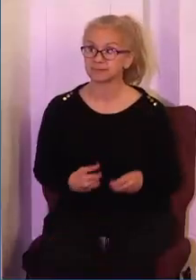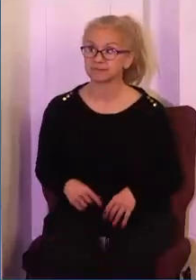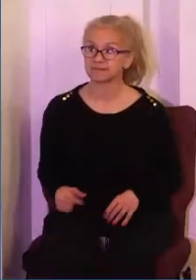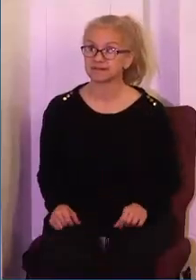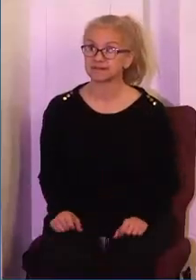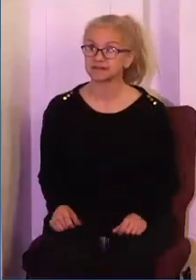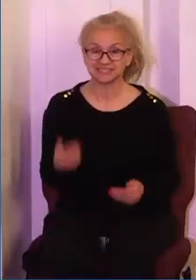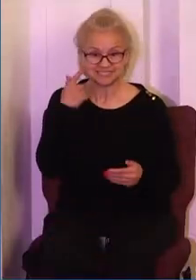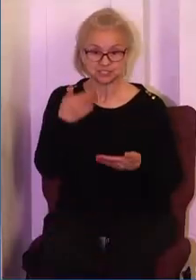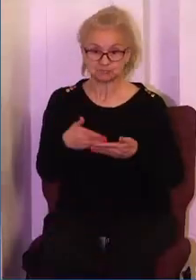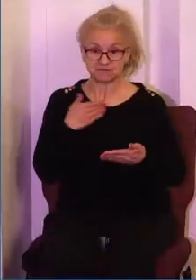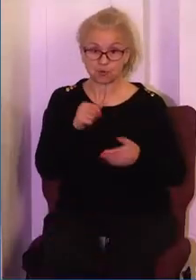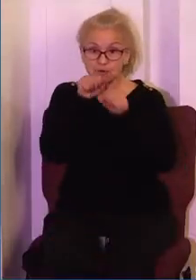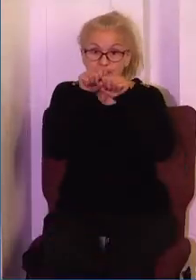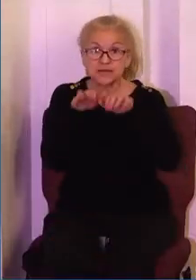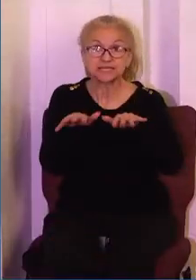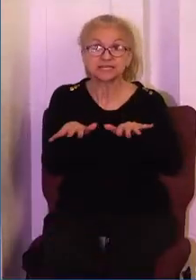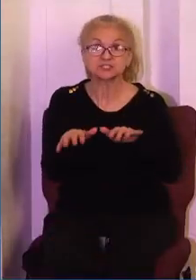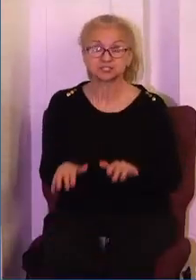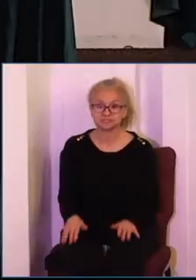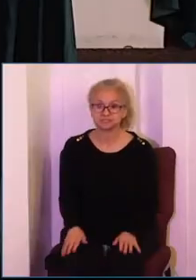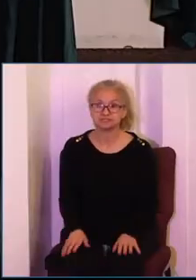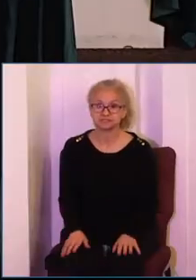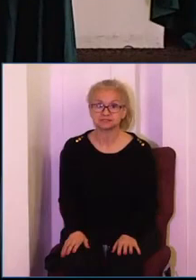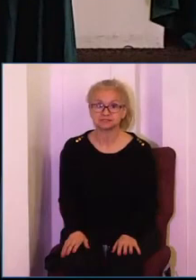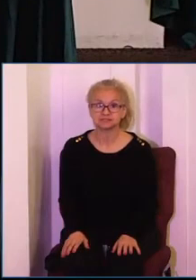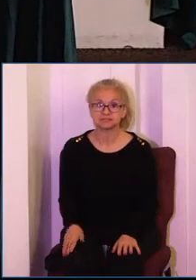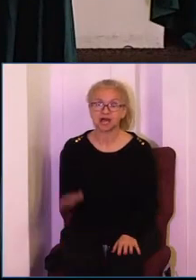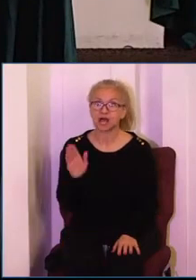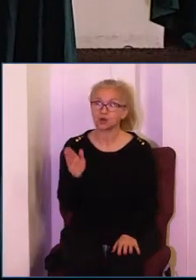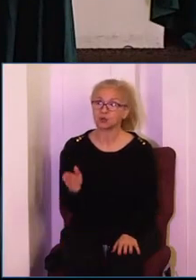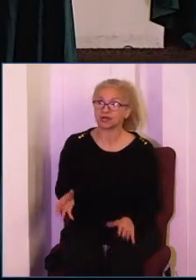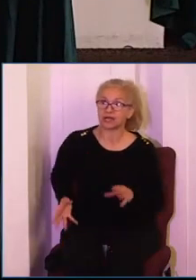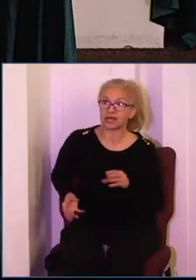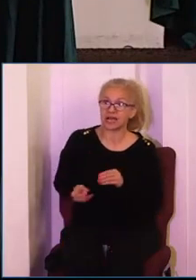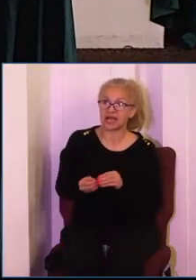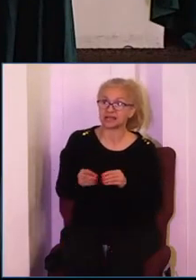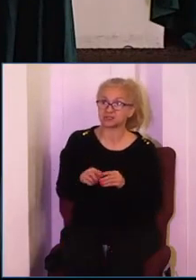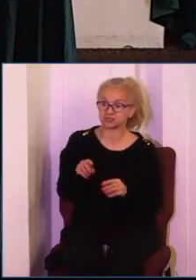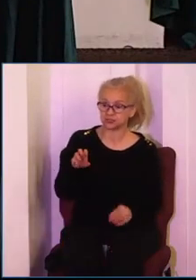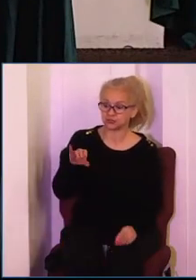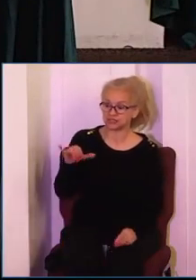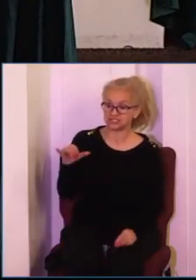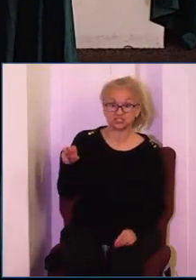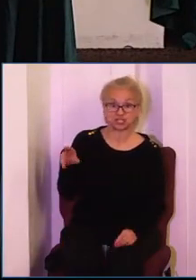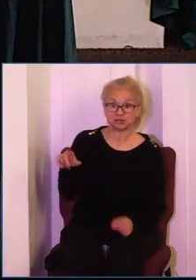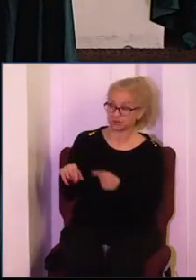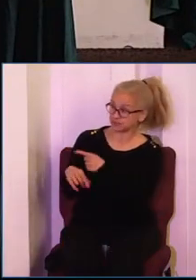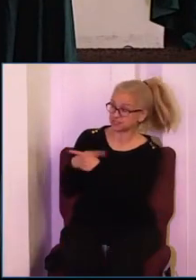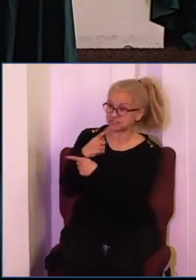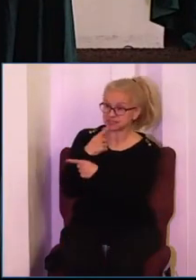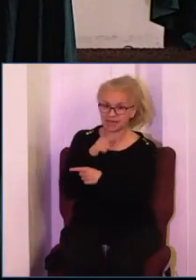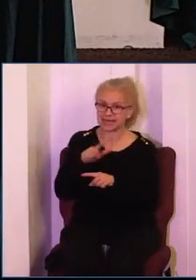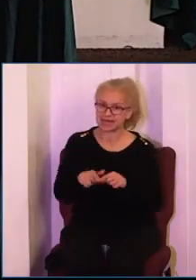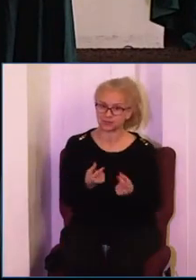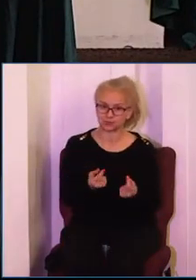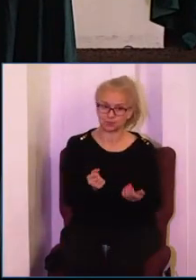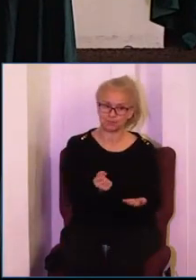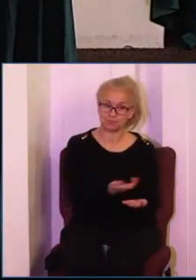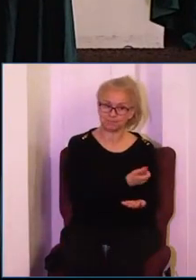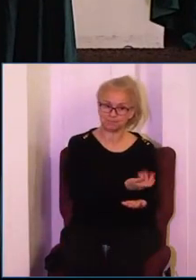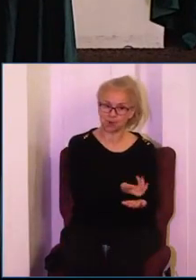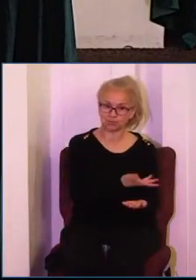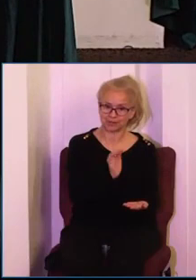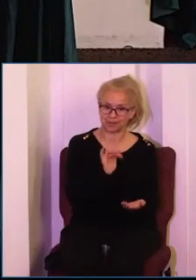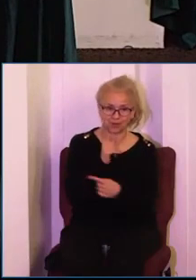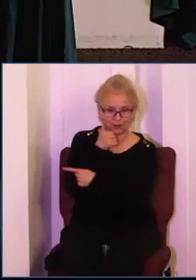Just before I do the benediction, I'm going to add to Jenny's, I can't do the poetry like she does. I'm going to go ahead and